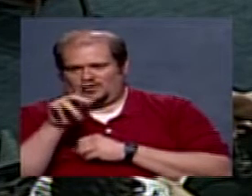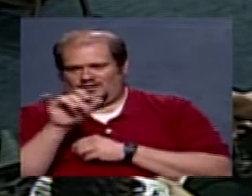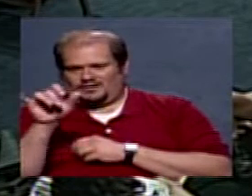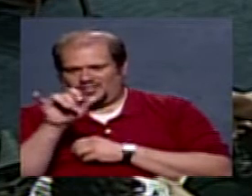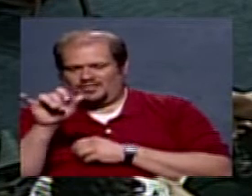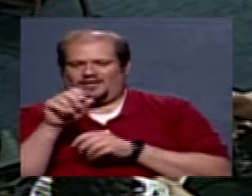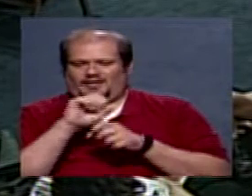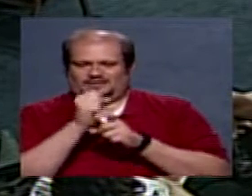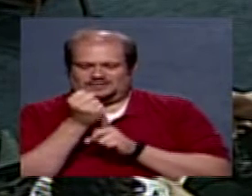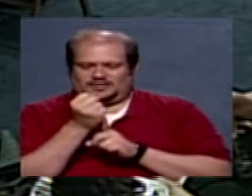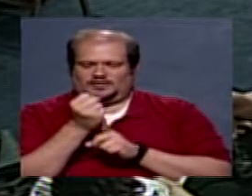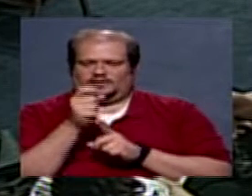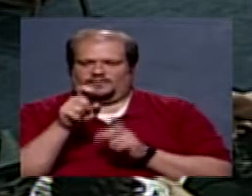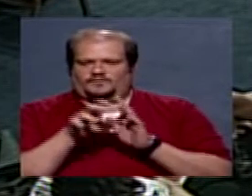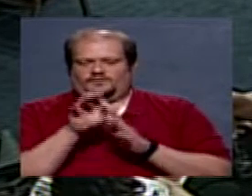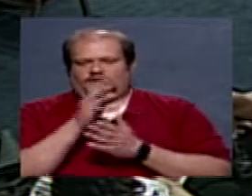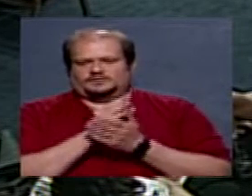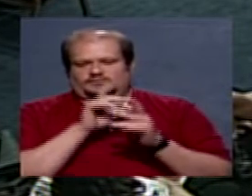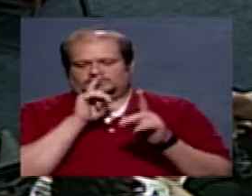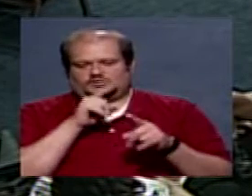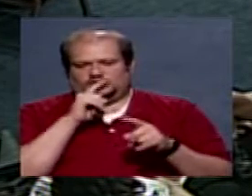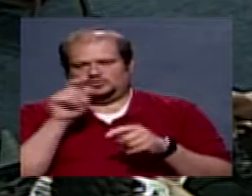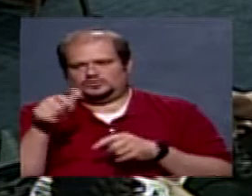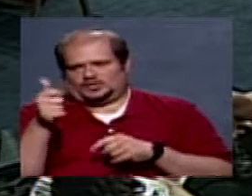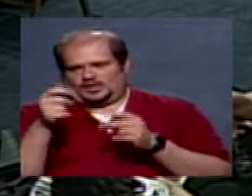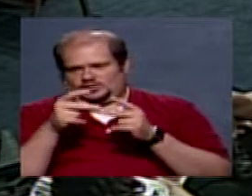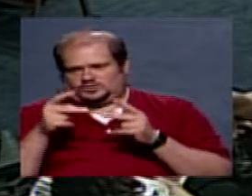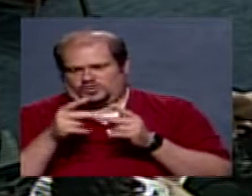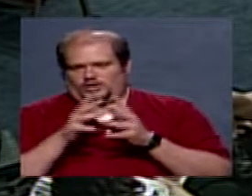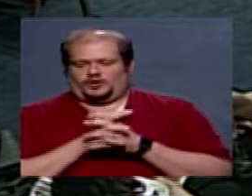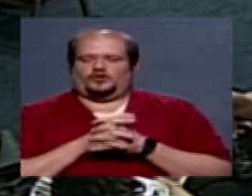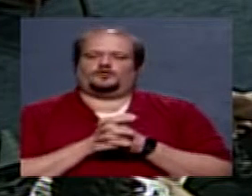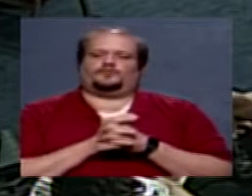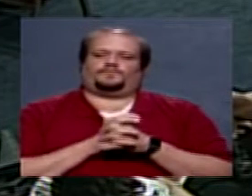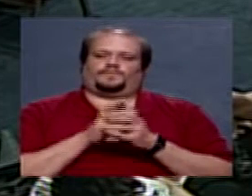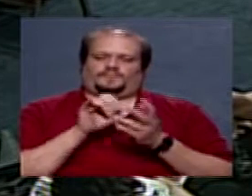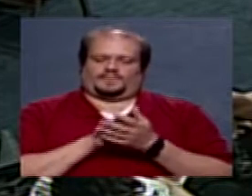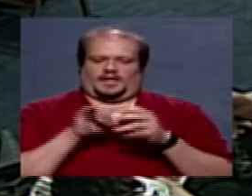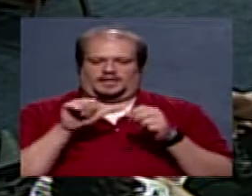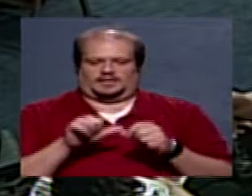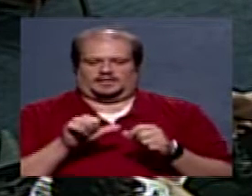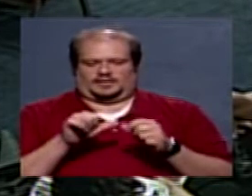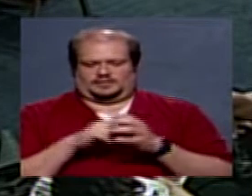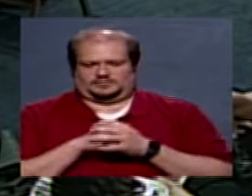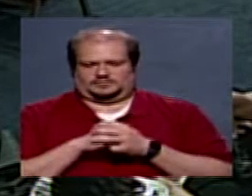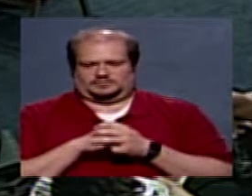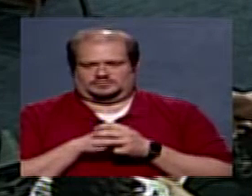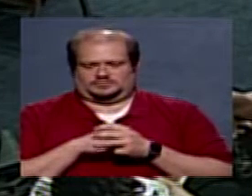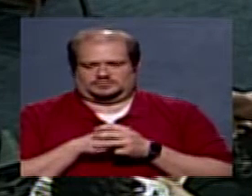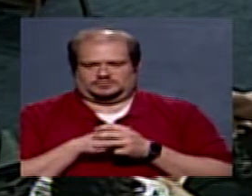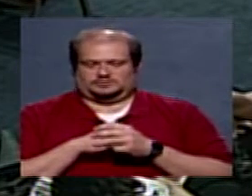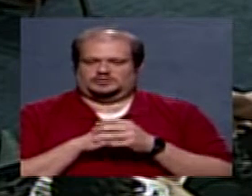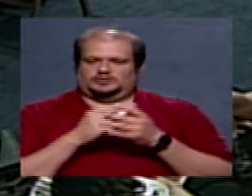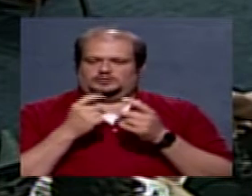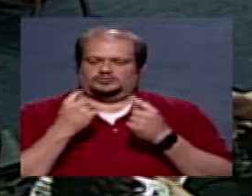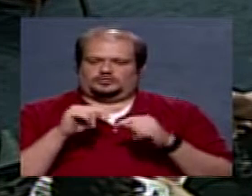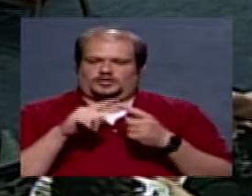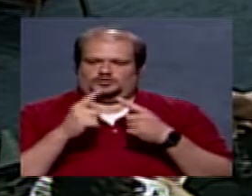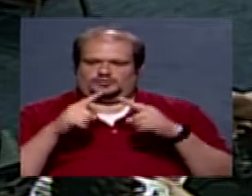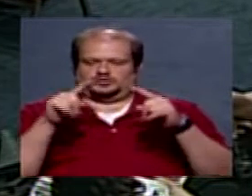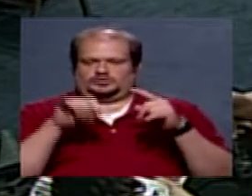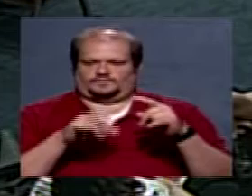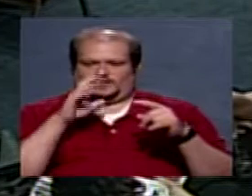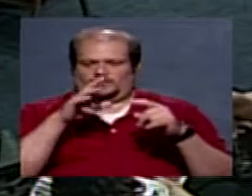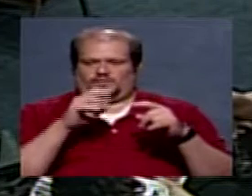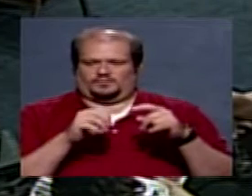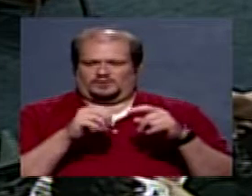really think you're going to have to find some solutions elsewhere that can at least try to achieve that, but it's going to